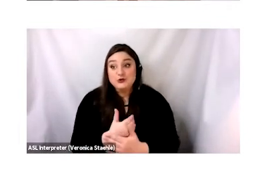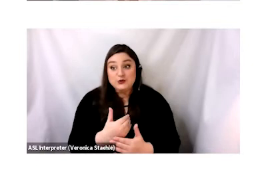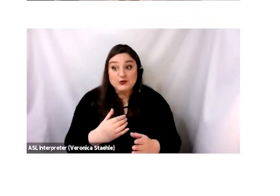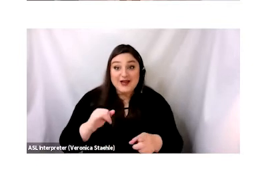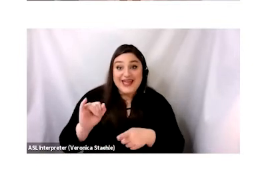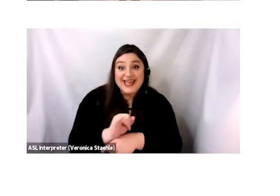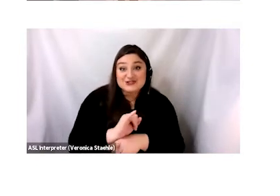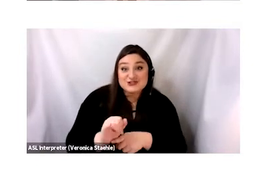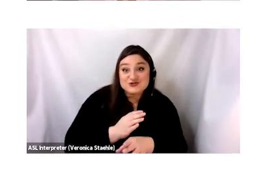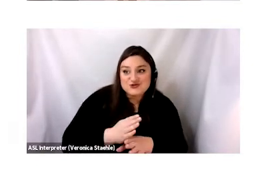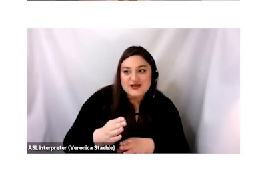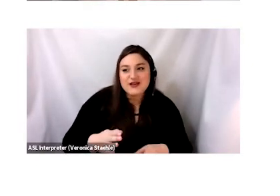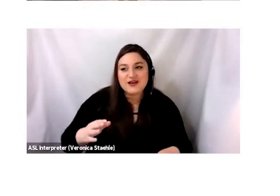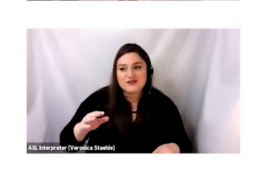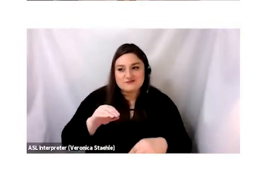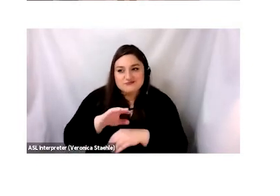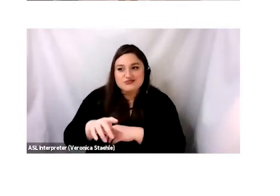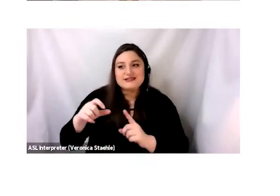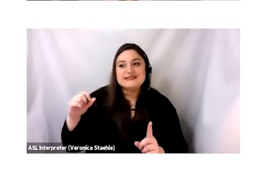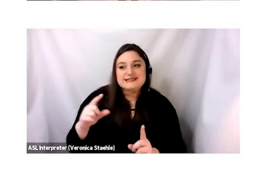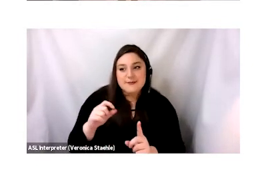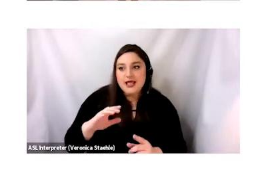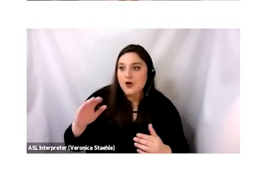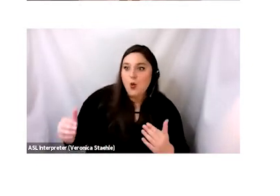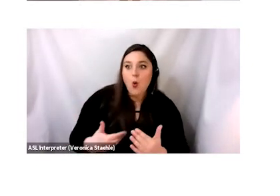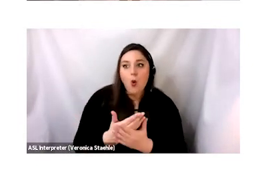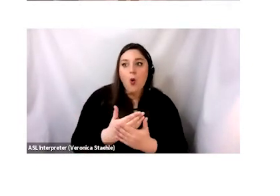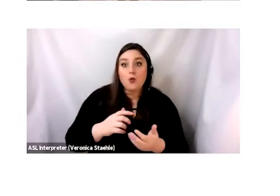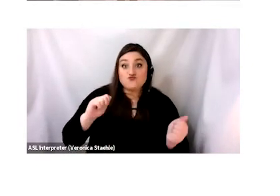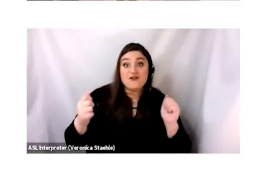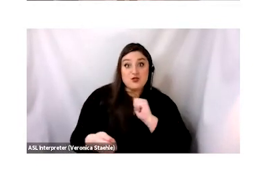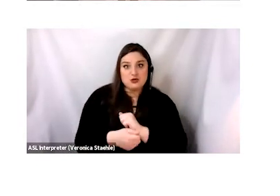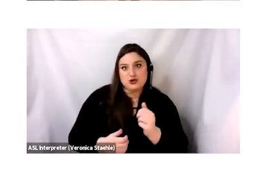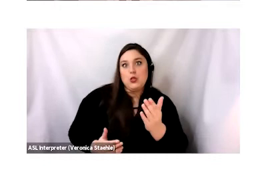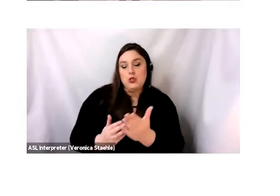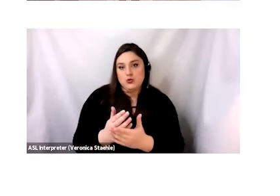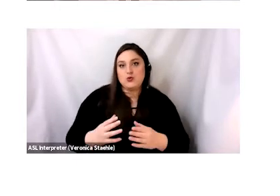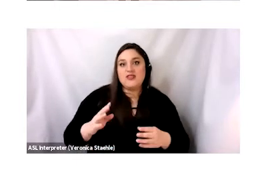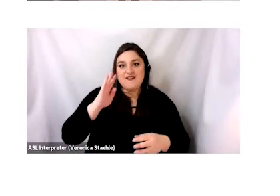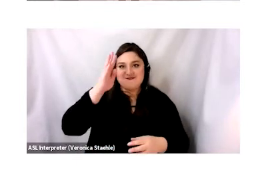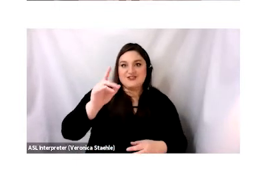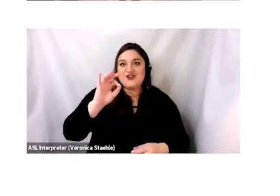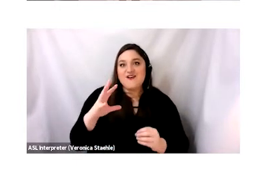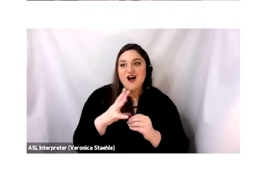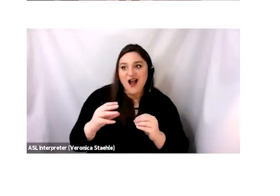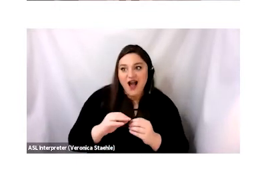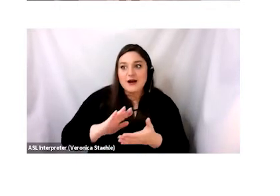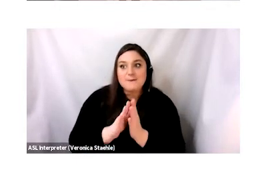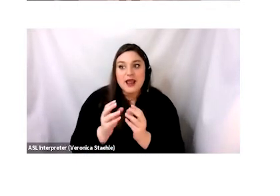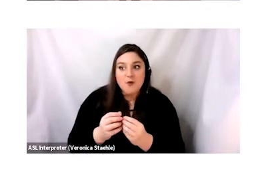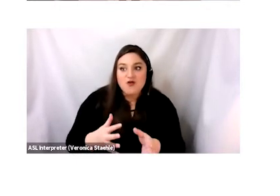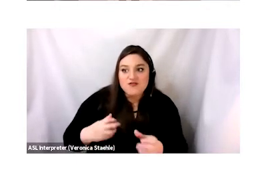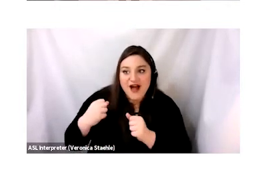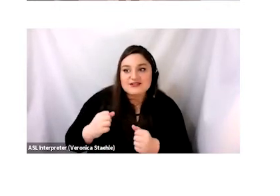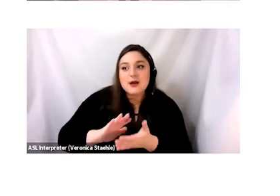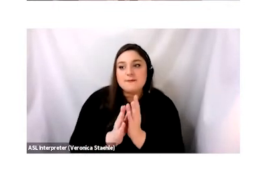technology, trade, transport, stimulated the whole revolution. And cotton was one of the first industries to introduce mechanical labor-saving devices